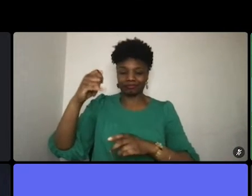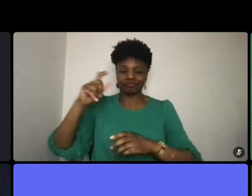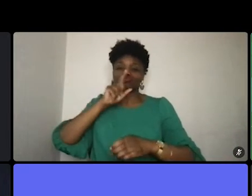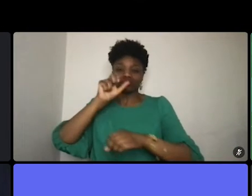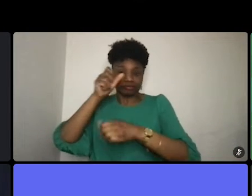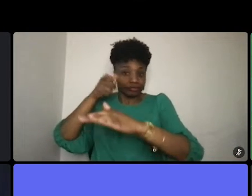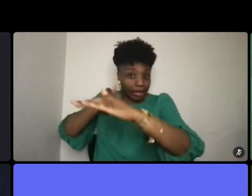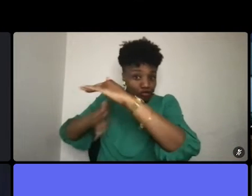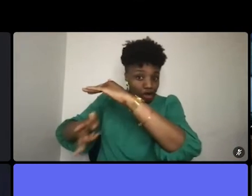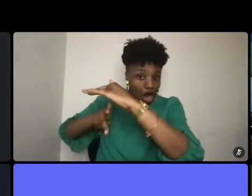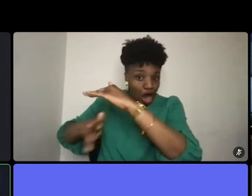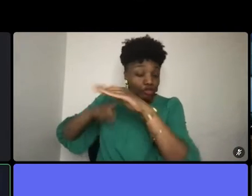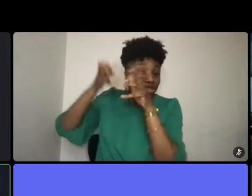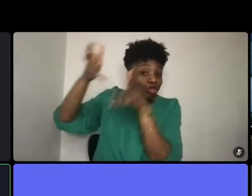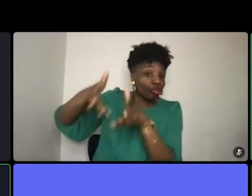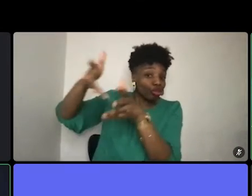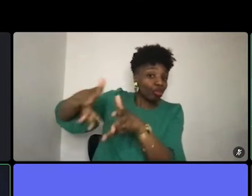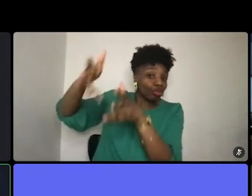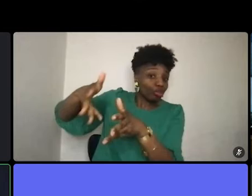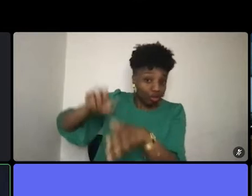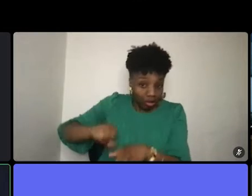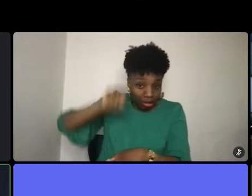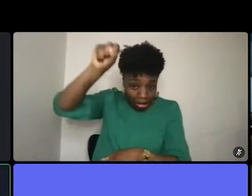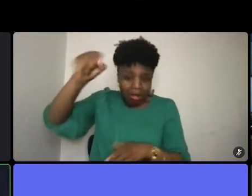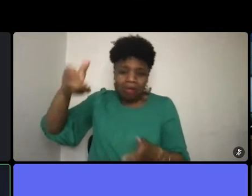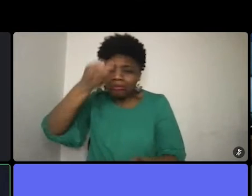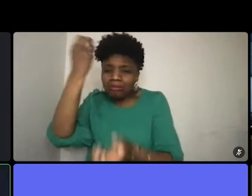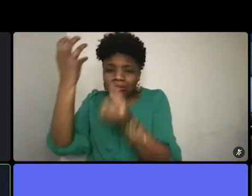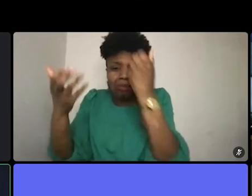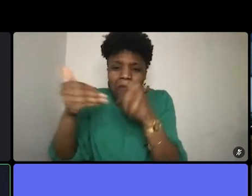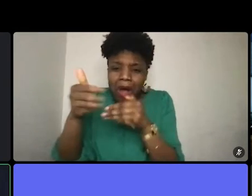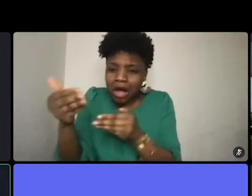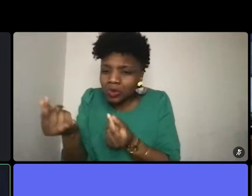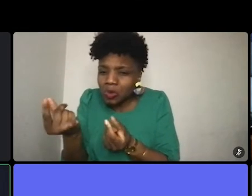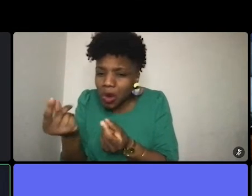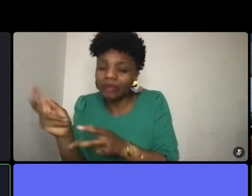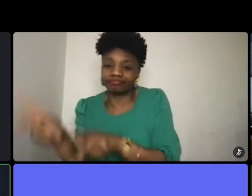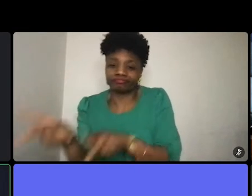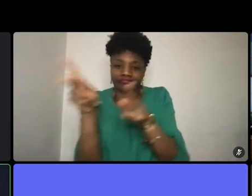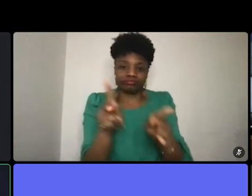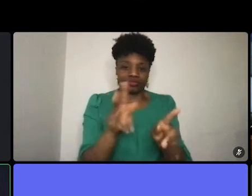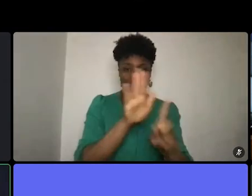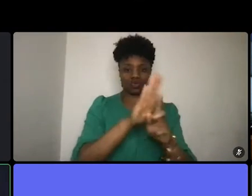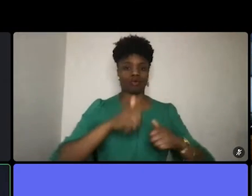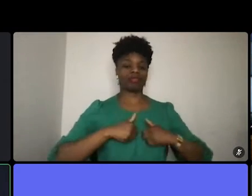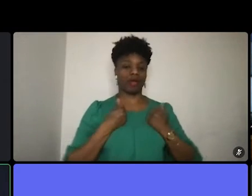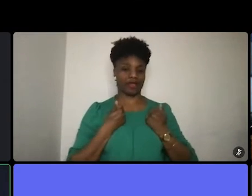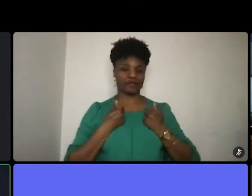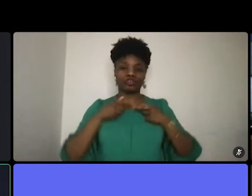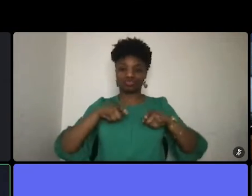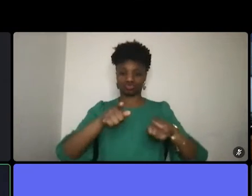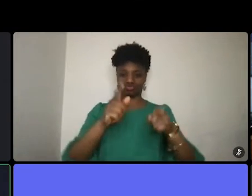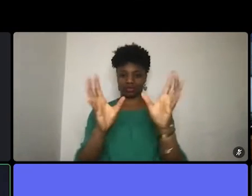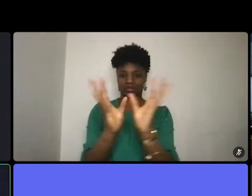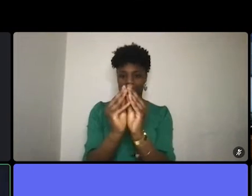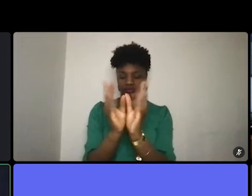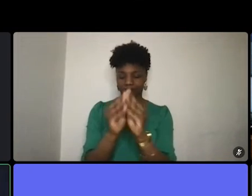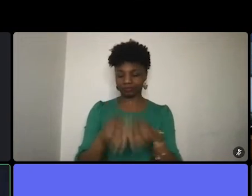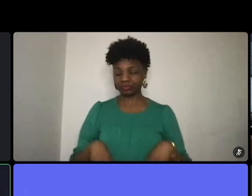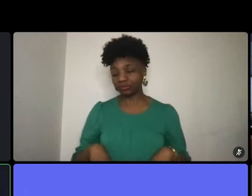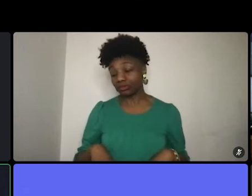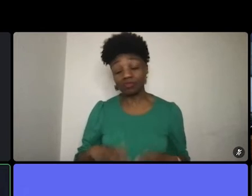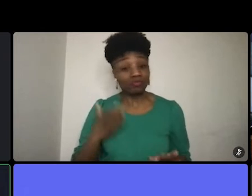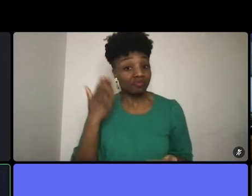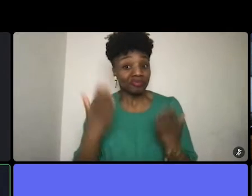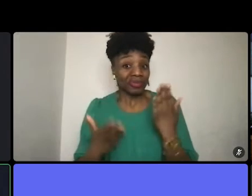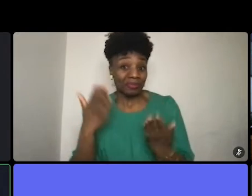comfortable getting there. Right. Because, true enough, you may not even go into hypnosis the first time, second time, or third time. It may take